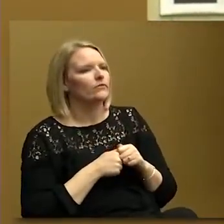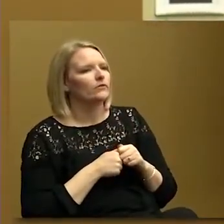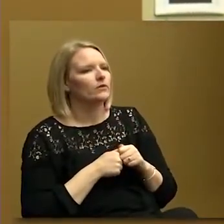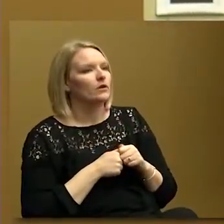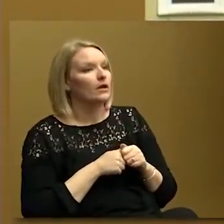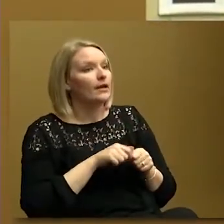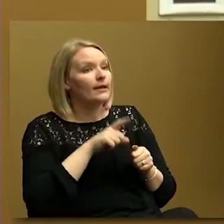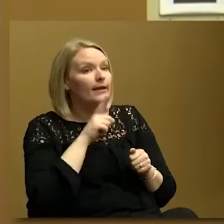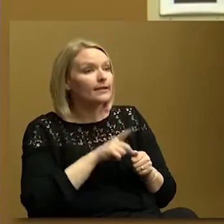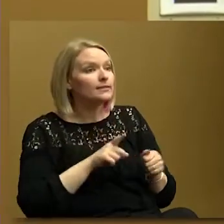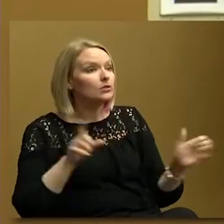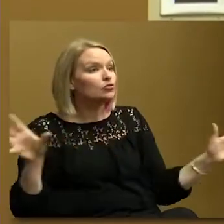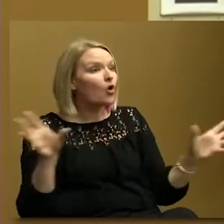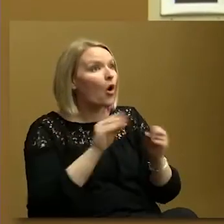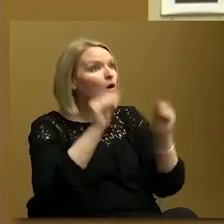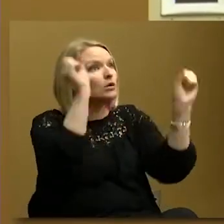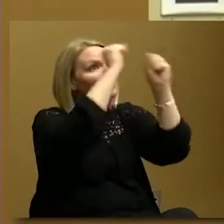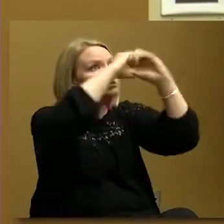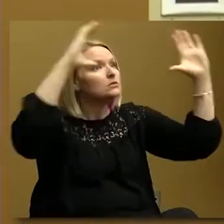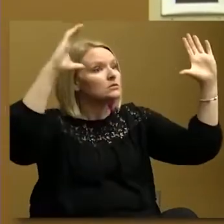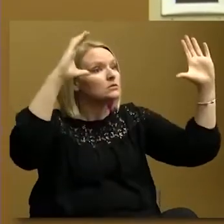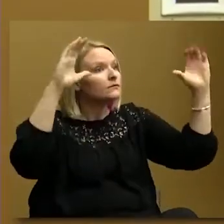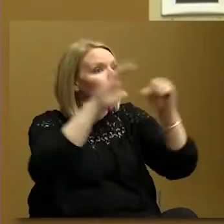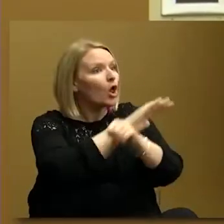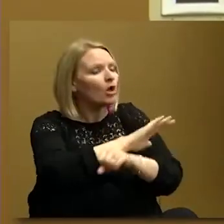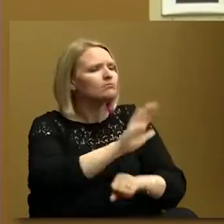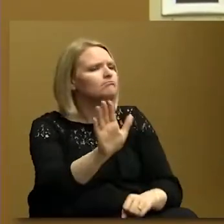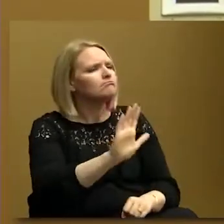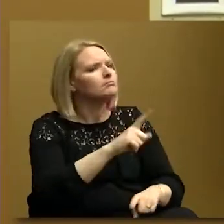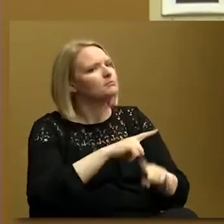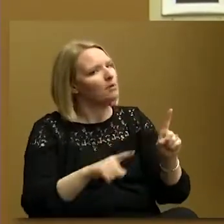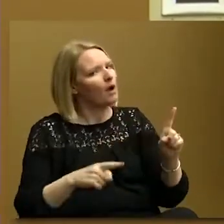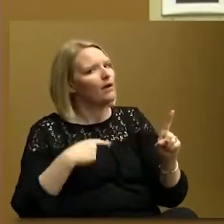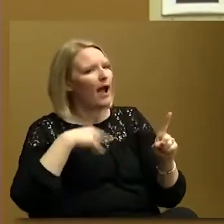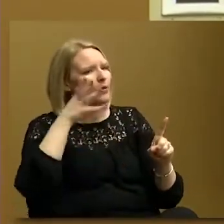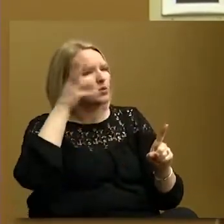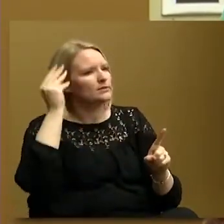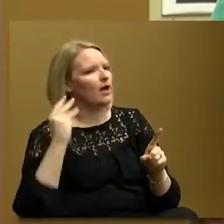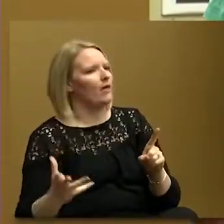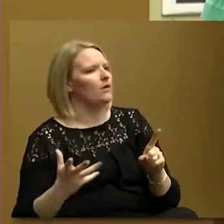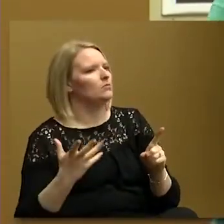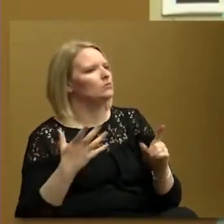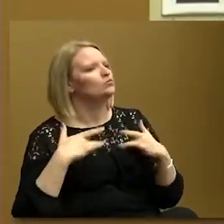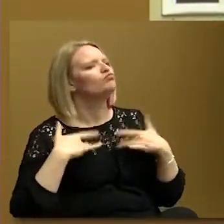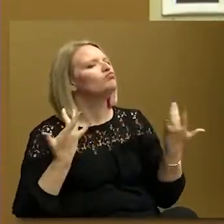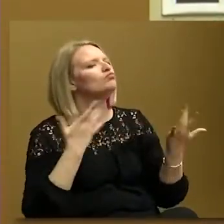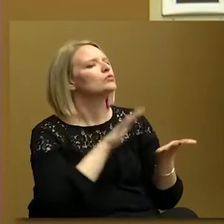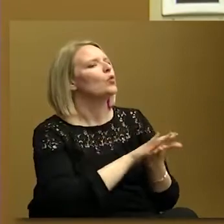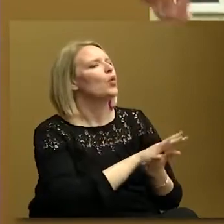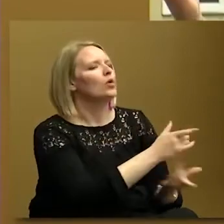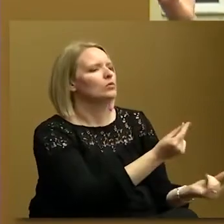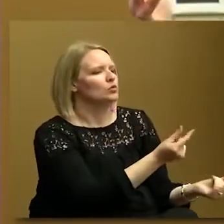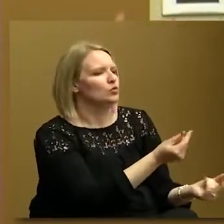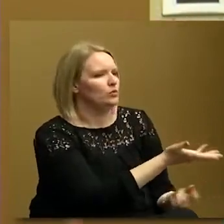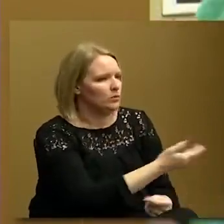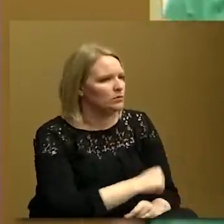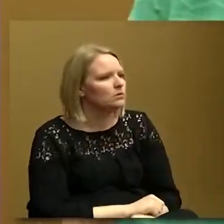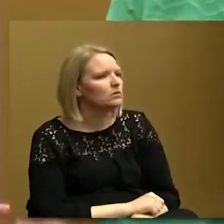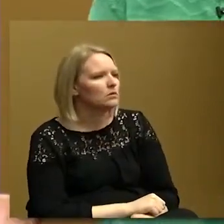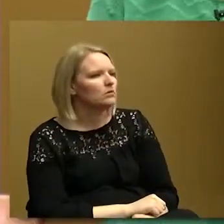complete picture if I don't have the parent, but I can say what they're doing at school. How's that? I mean,